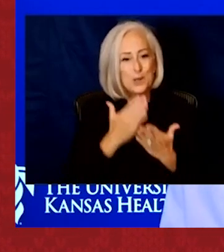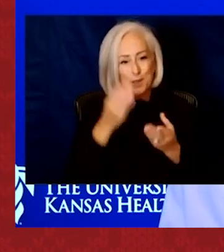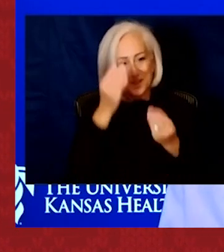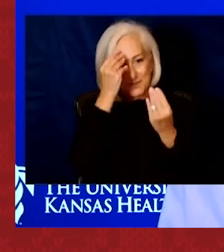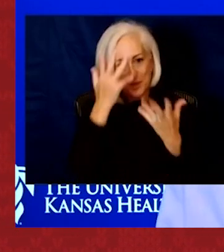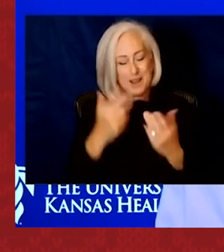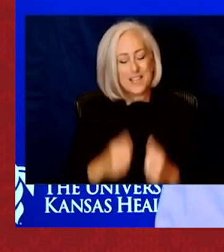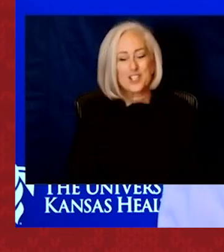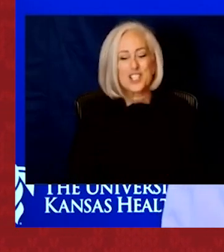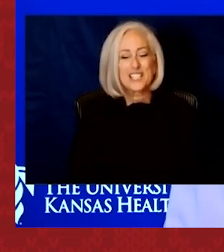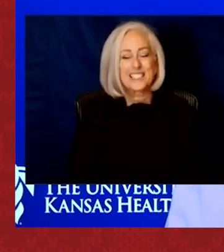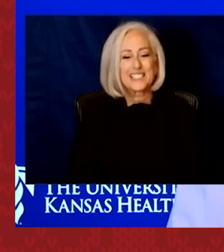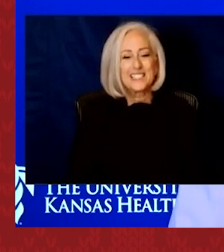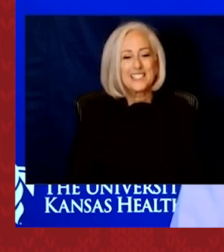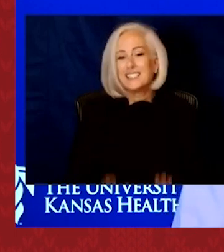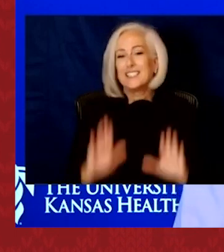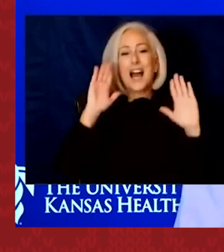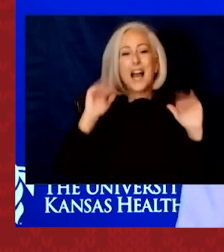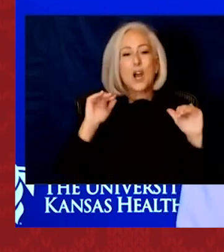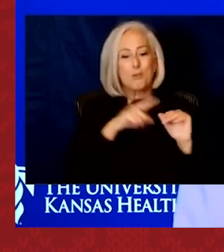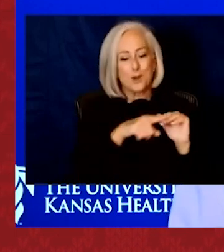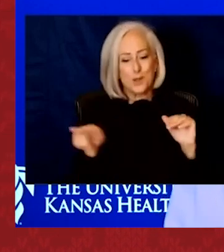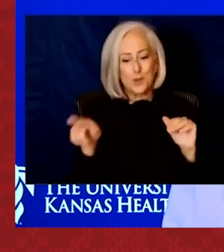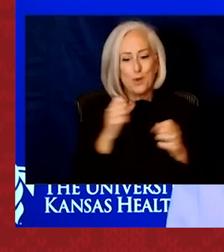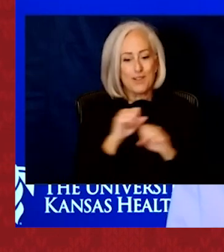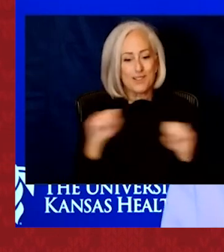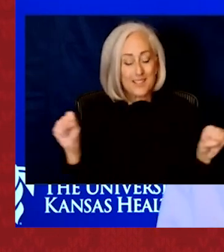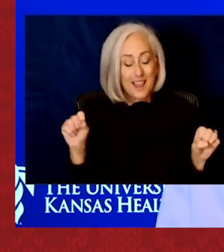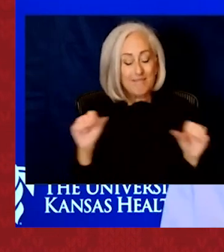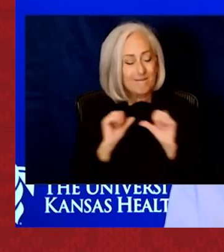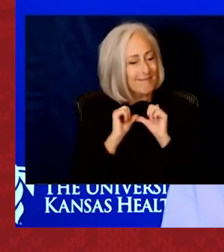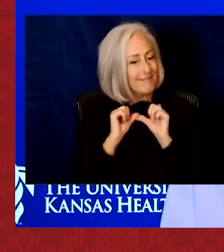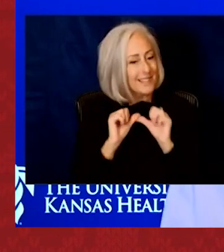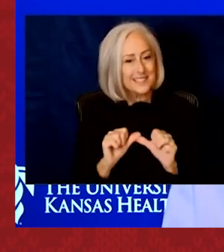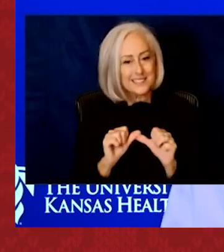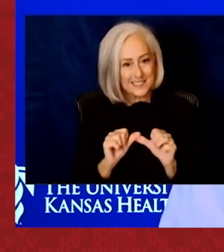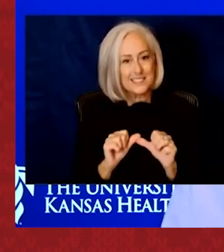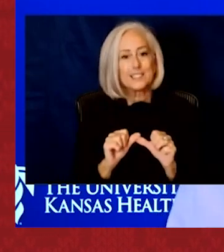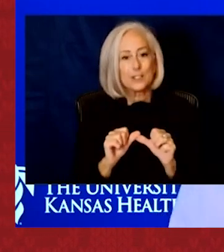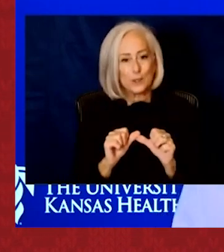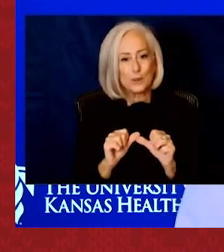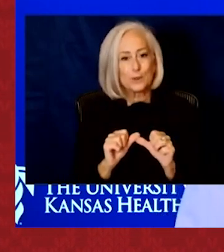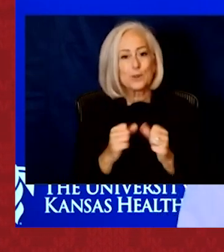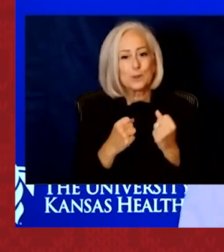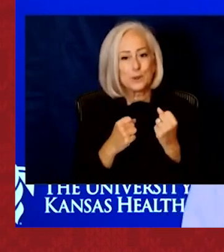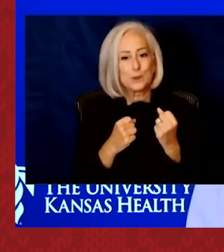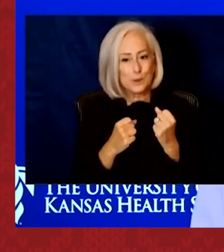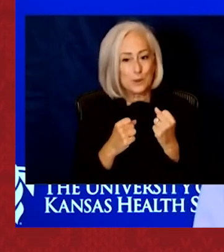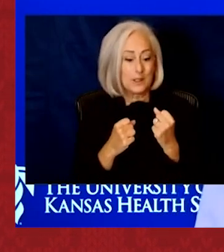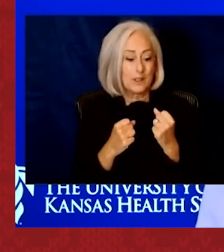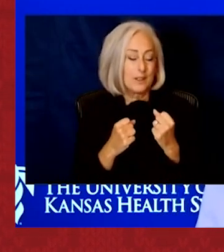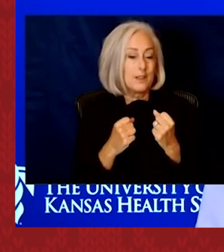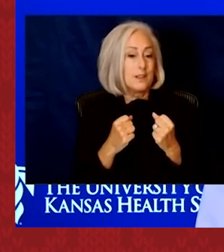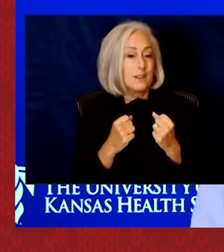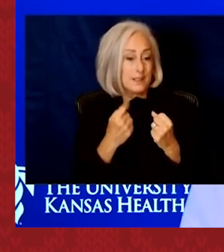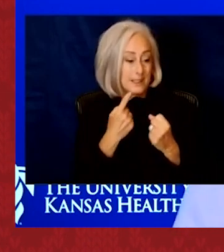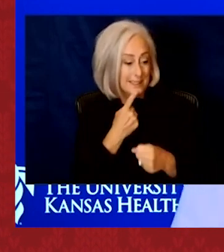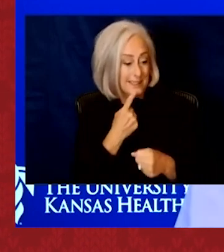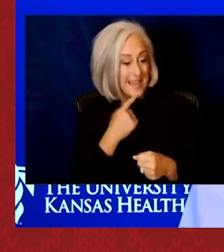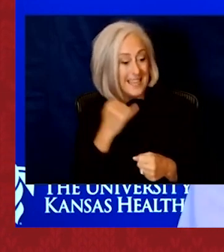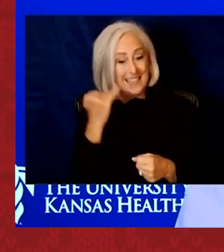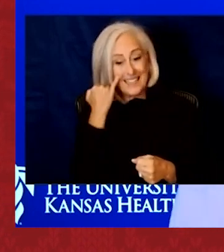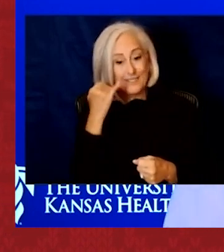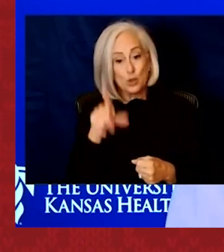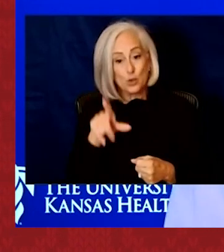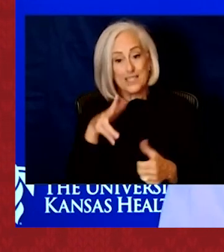Again, hope everybody stay safe, and we'll continue to endorse the fact if you are needing to be up to date on your vaccines,